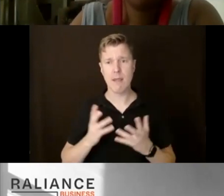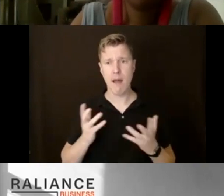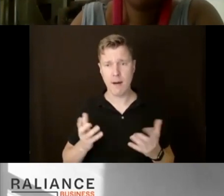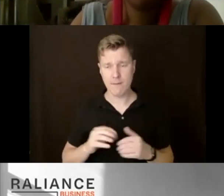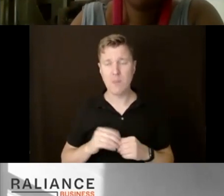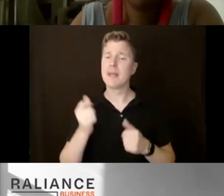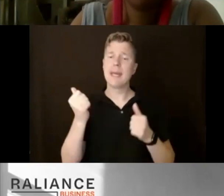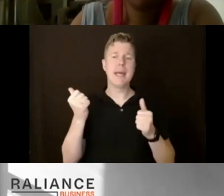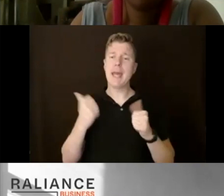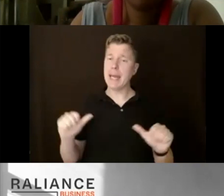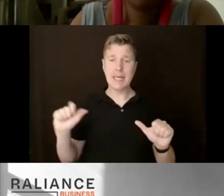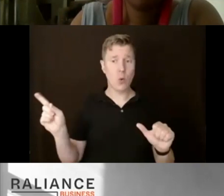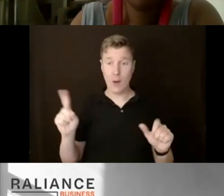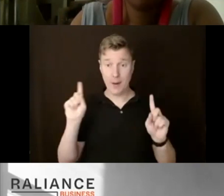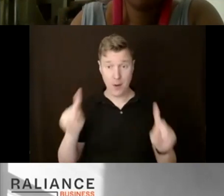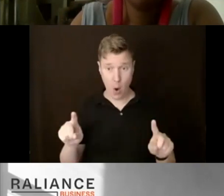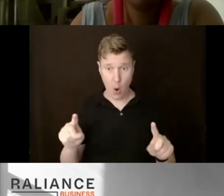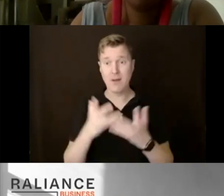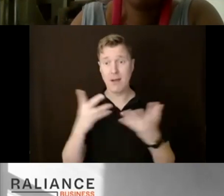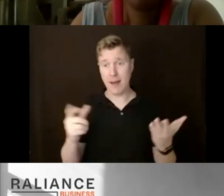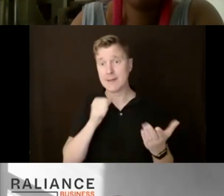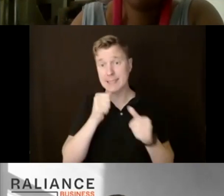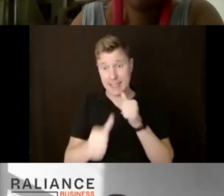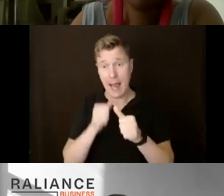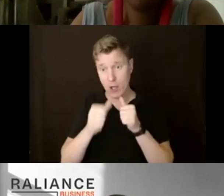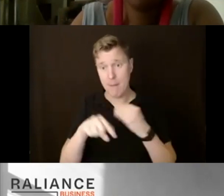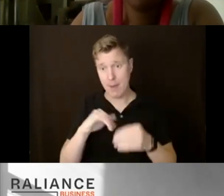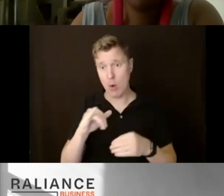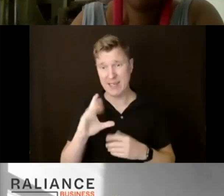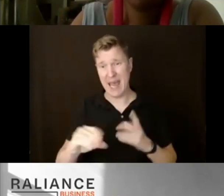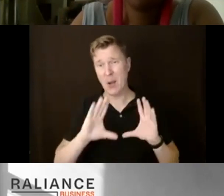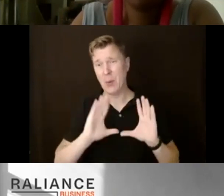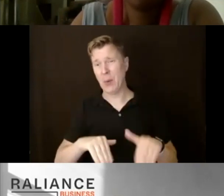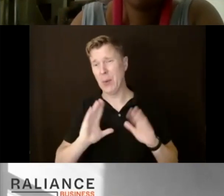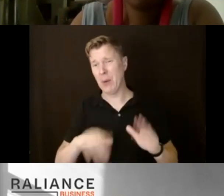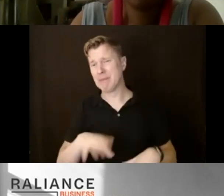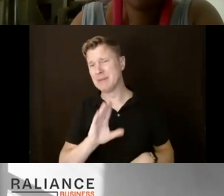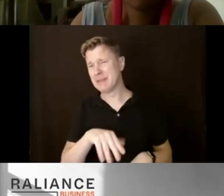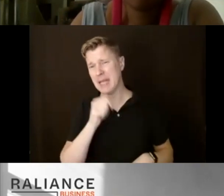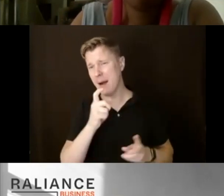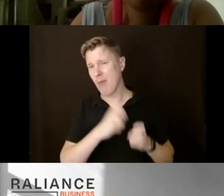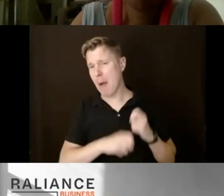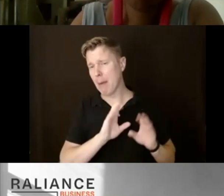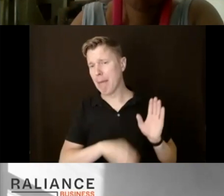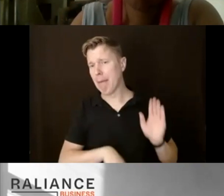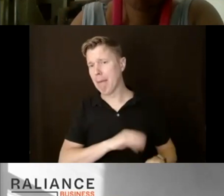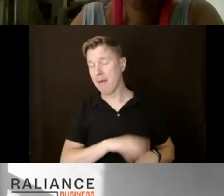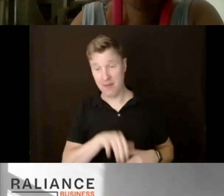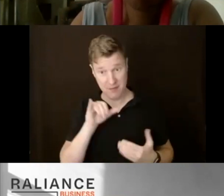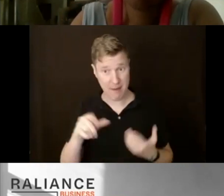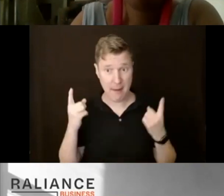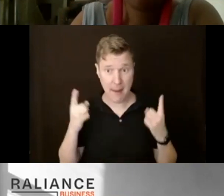anywhere we go, there can be a lot of denial about it and minimizing of it, right? That, and